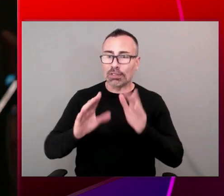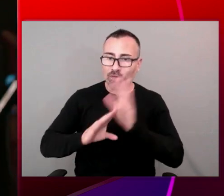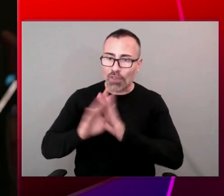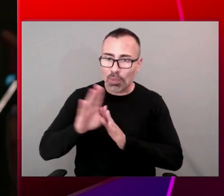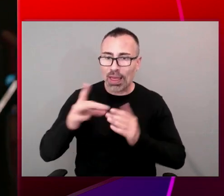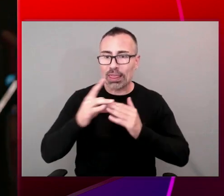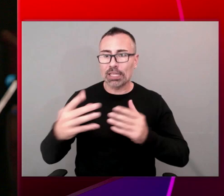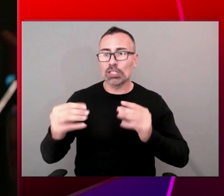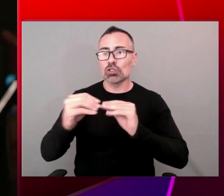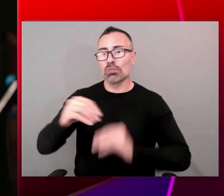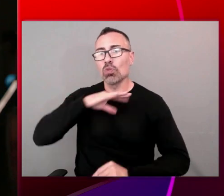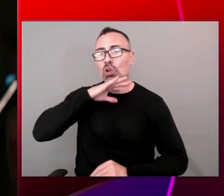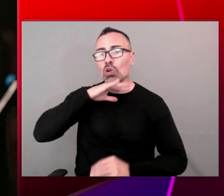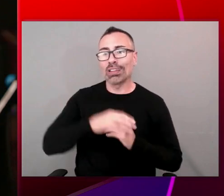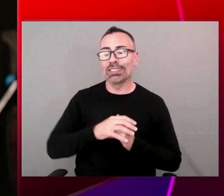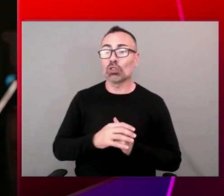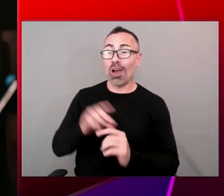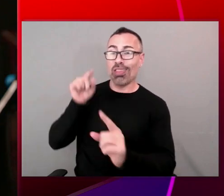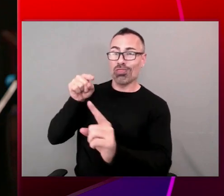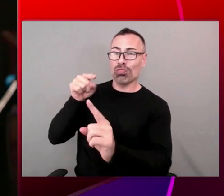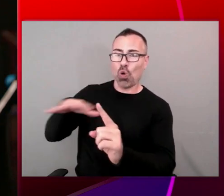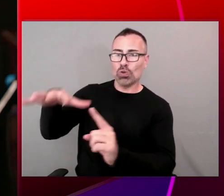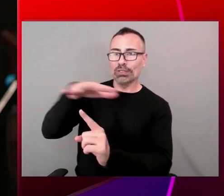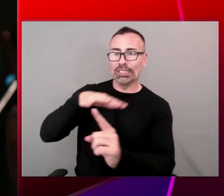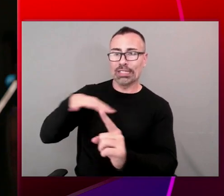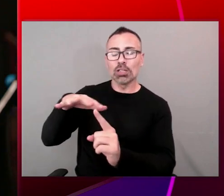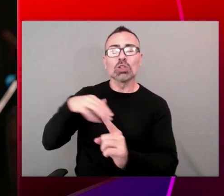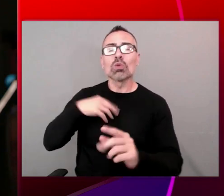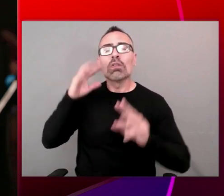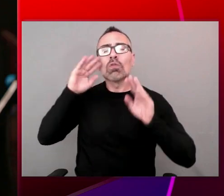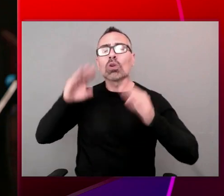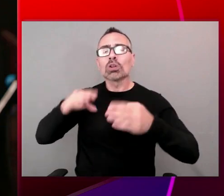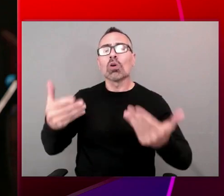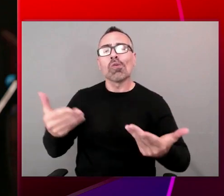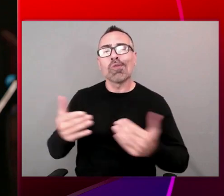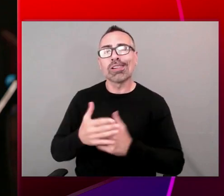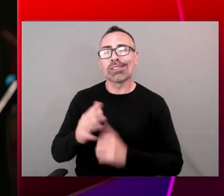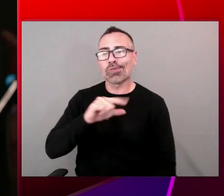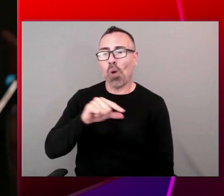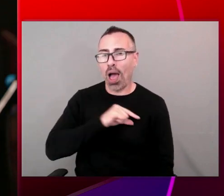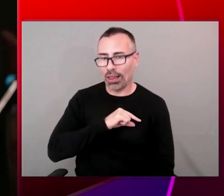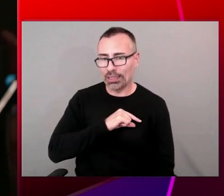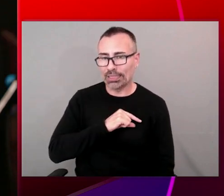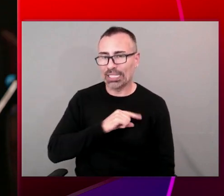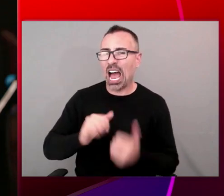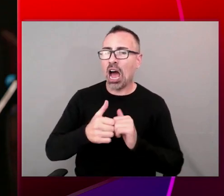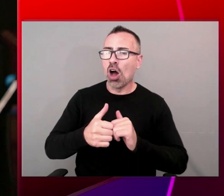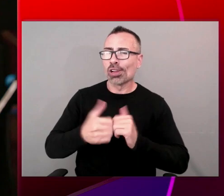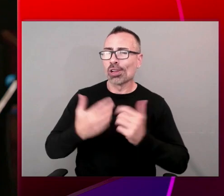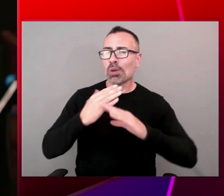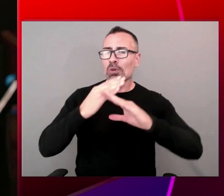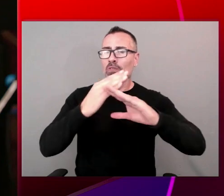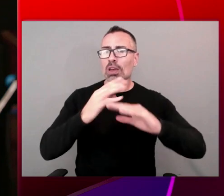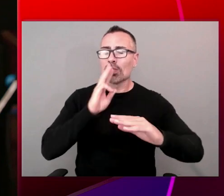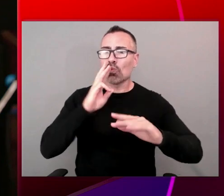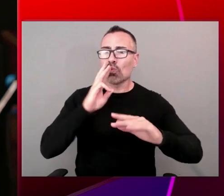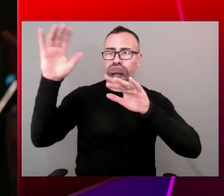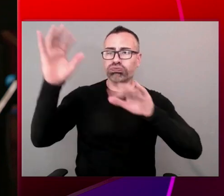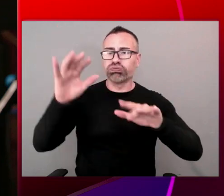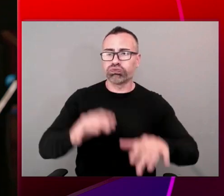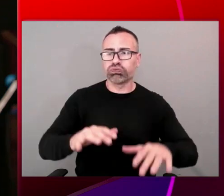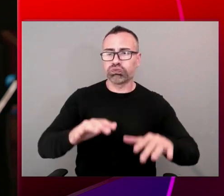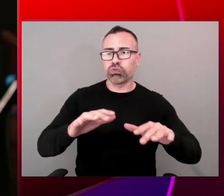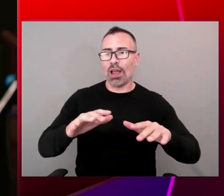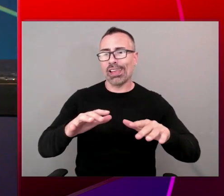can channel that water into a benefit rather than keeping it from having a negative impact on water quality. That's cool.